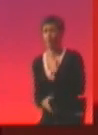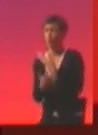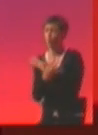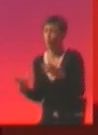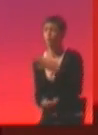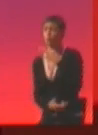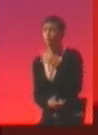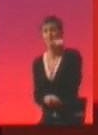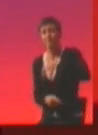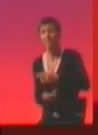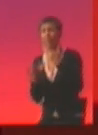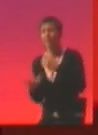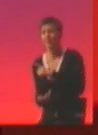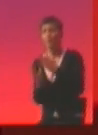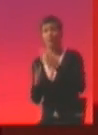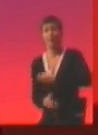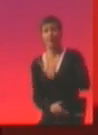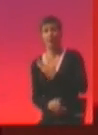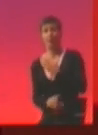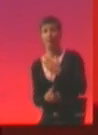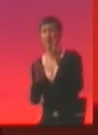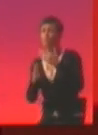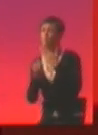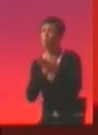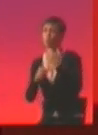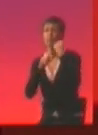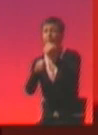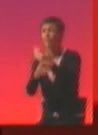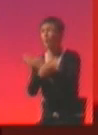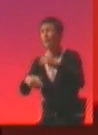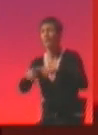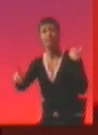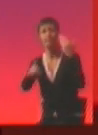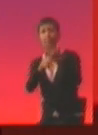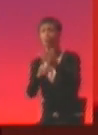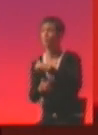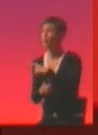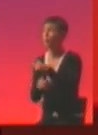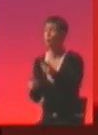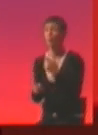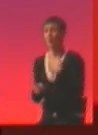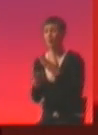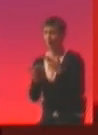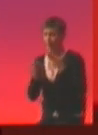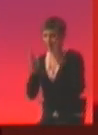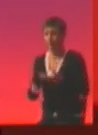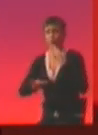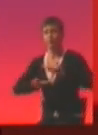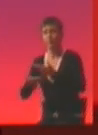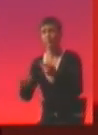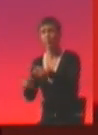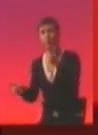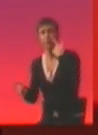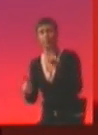at stake. That is why the Labour Party has more to fight for than ever in our history, because Conference, we owe it to the young people today,